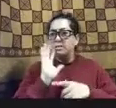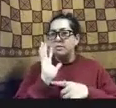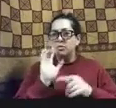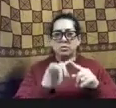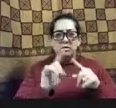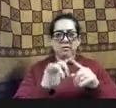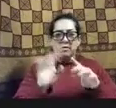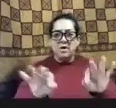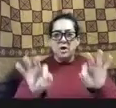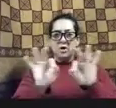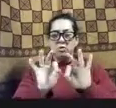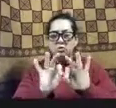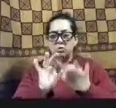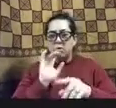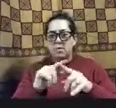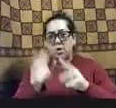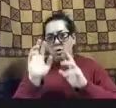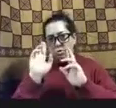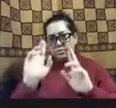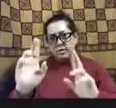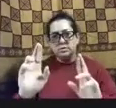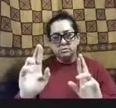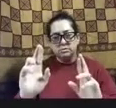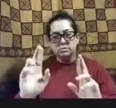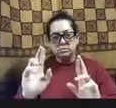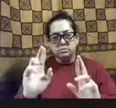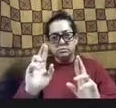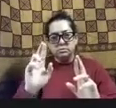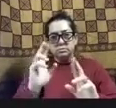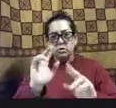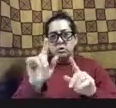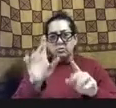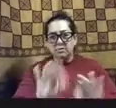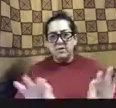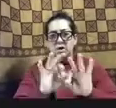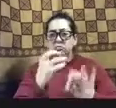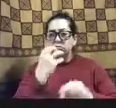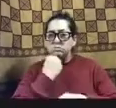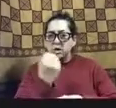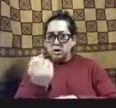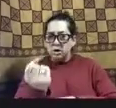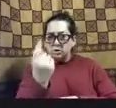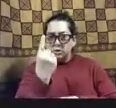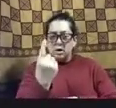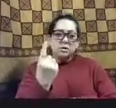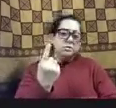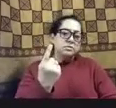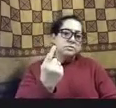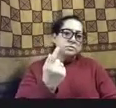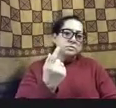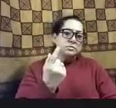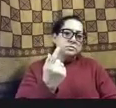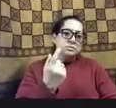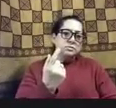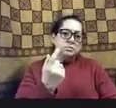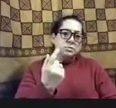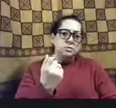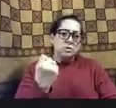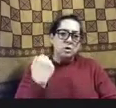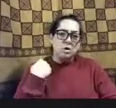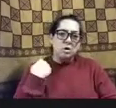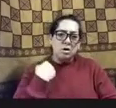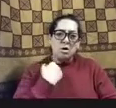different values. It's really about respecting, you know, those values and understanding that, you know, we all come from